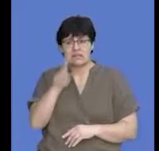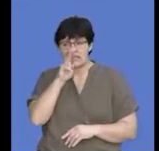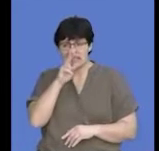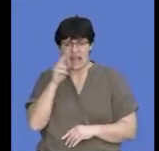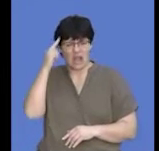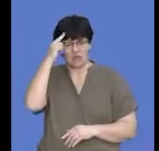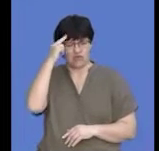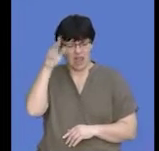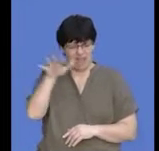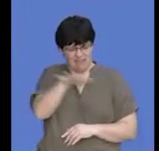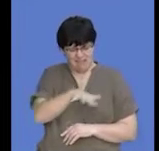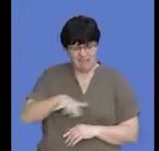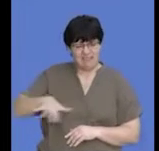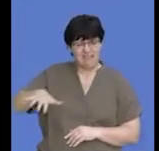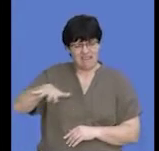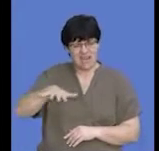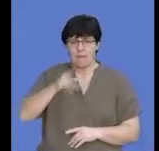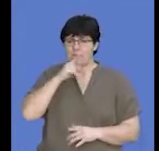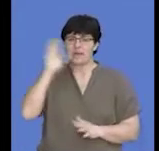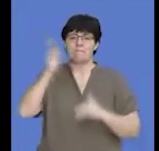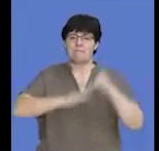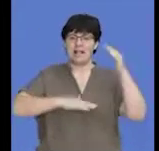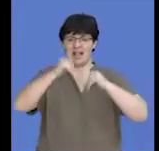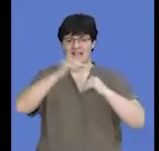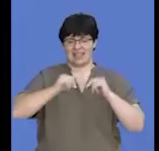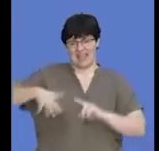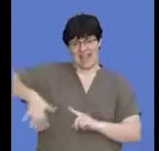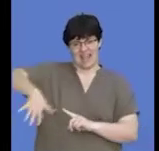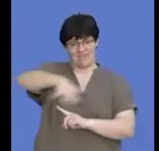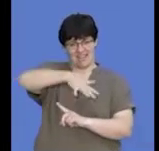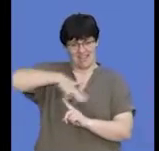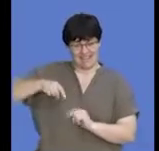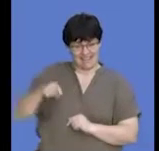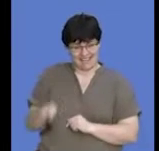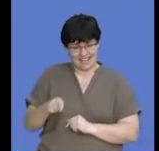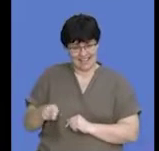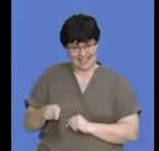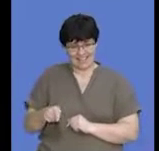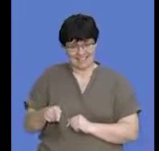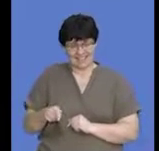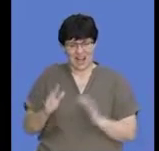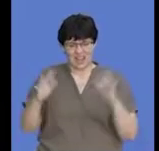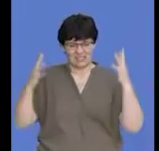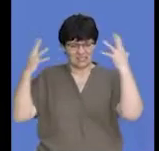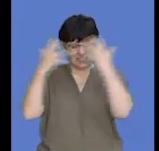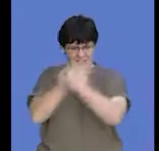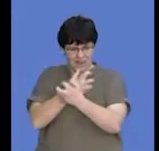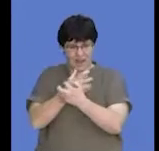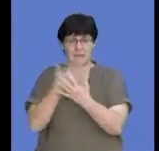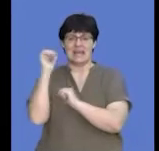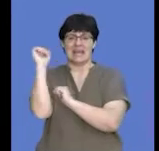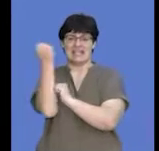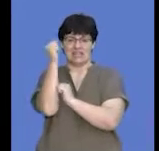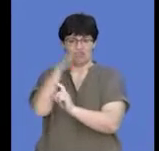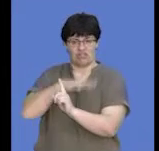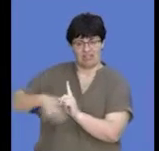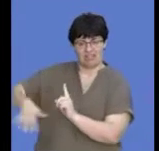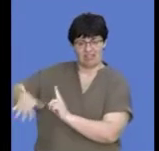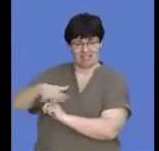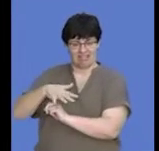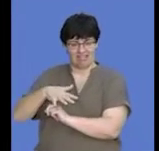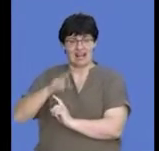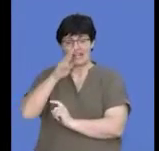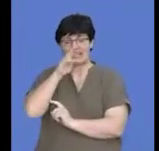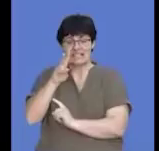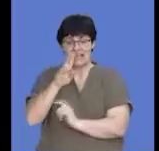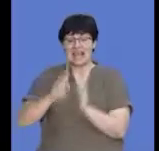gray areas are your built up areas. These darker blocks are your industrial areas. Notice